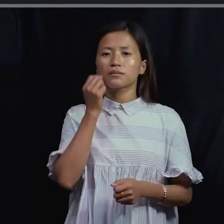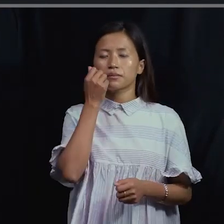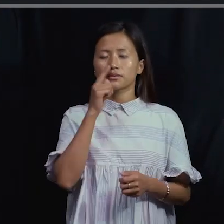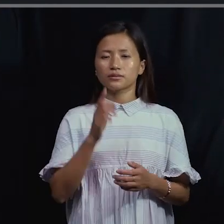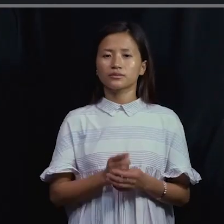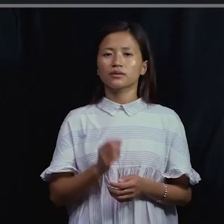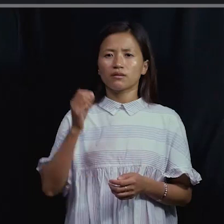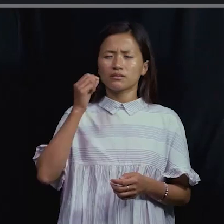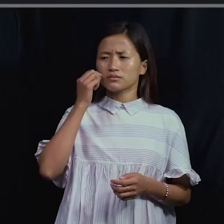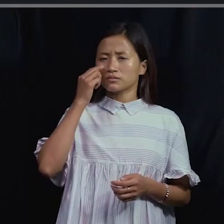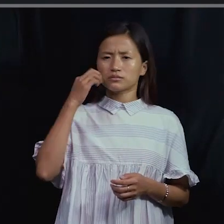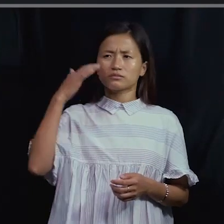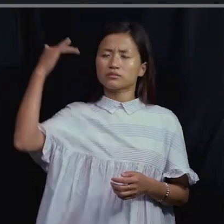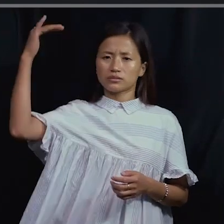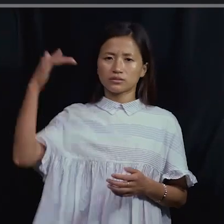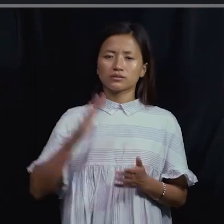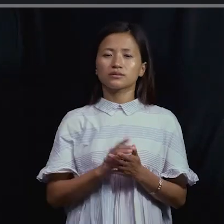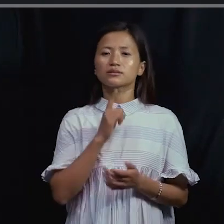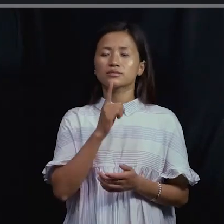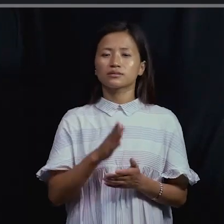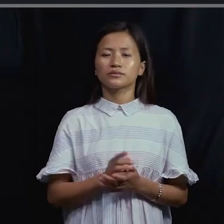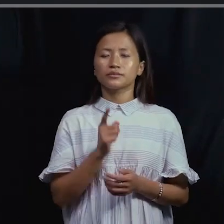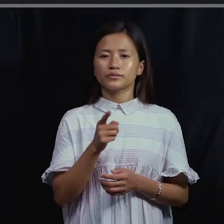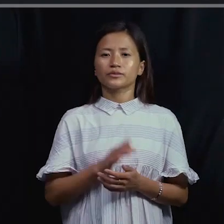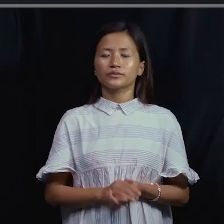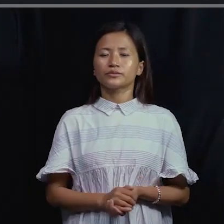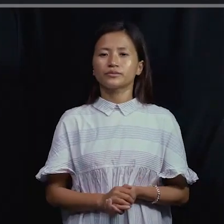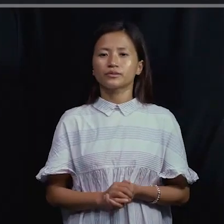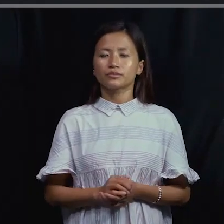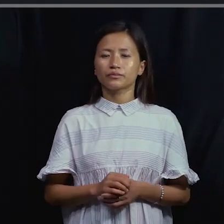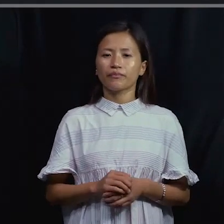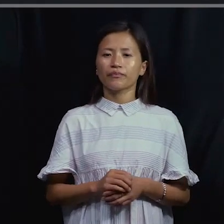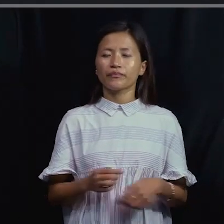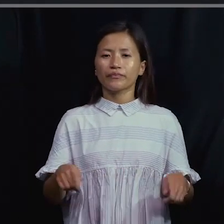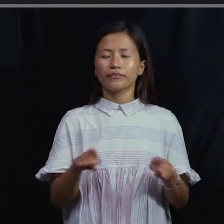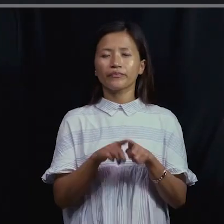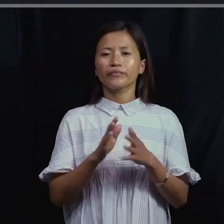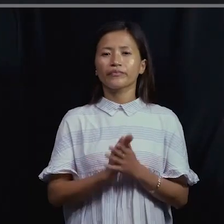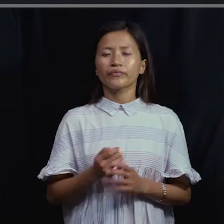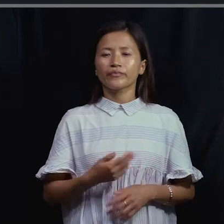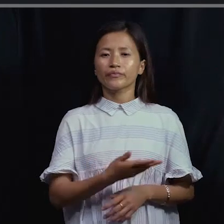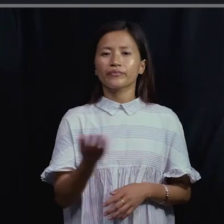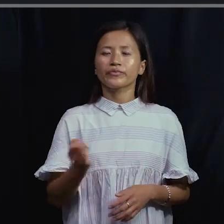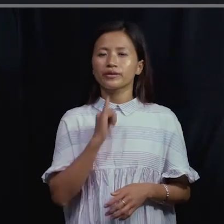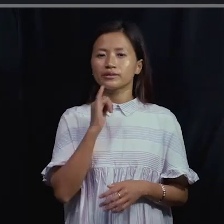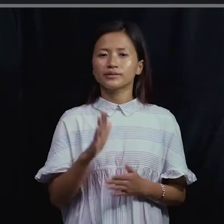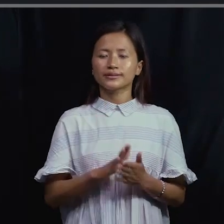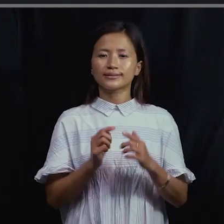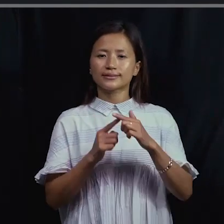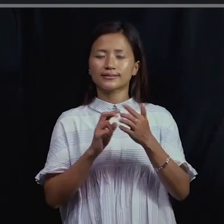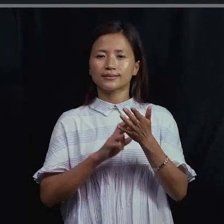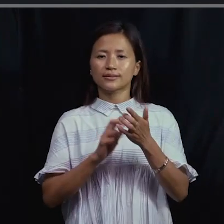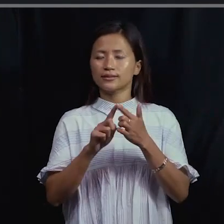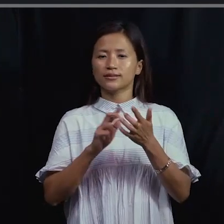parents or your elders are trying to tell you, right? So maturity occurs. And then there is a tendency